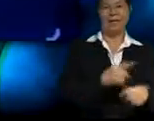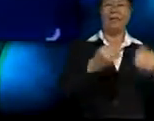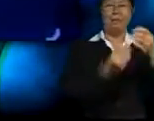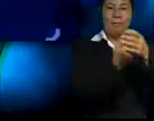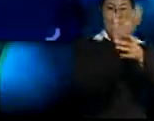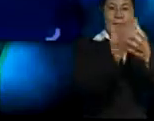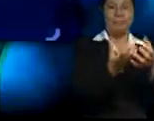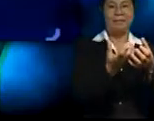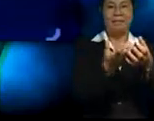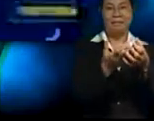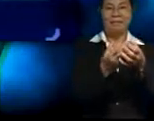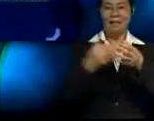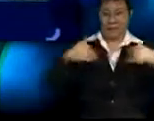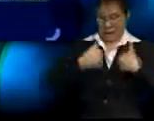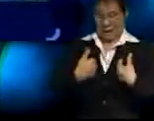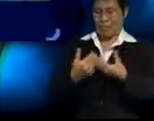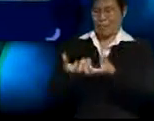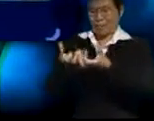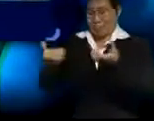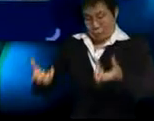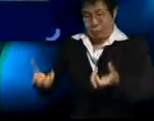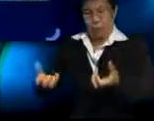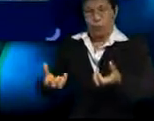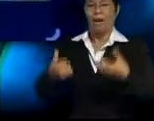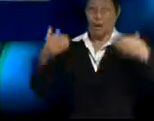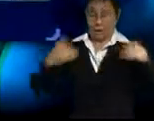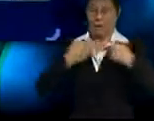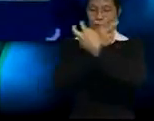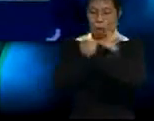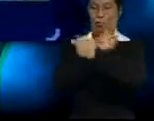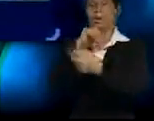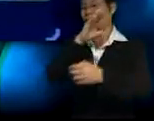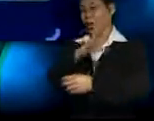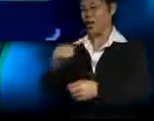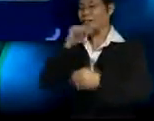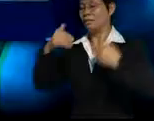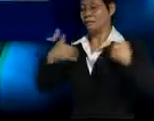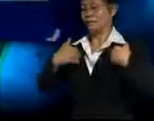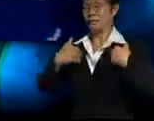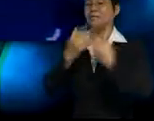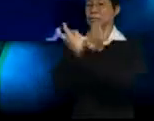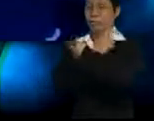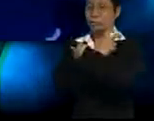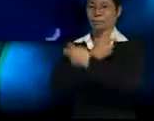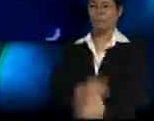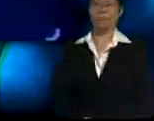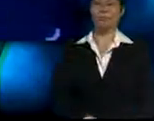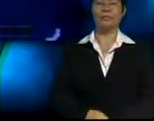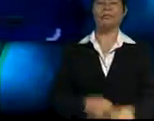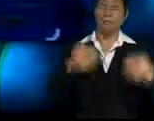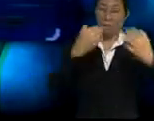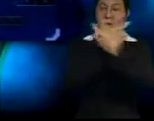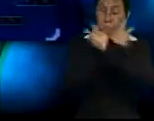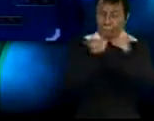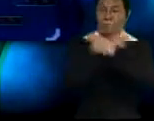invertebrates, animals without backbone, and vertebrates, animals with backbone. Vertebrates